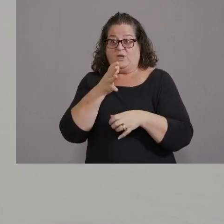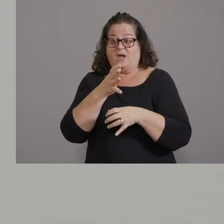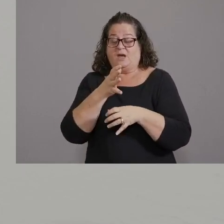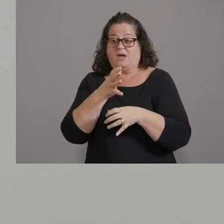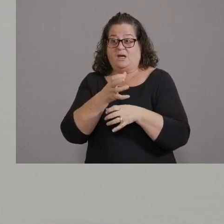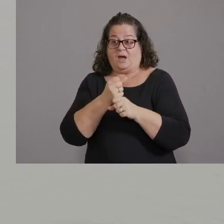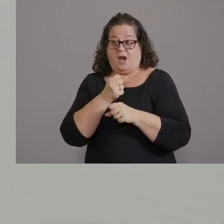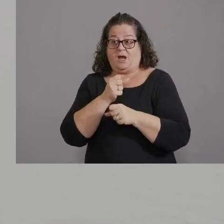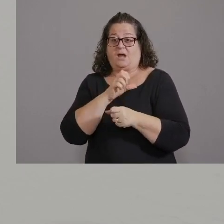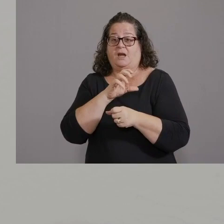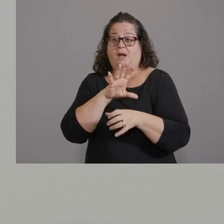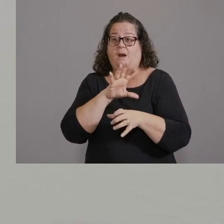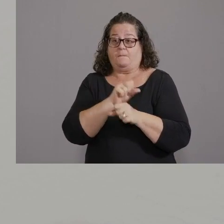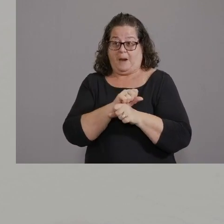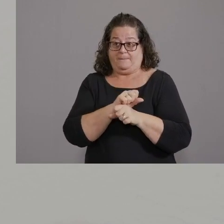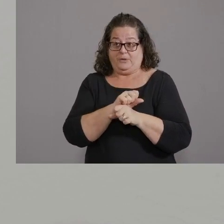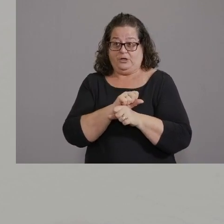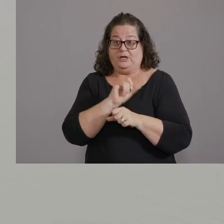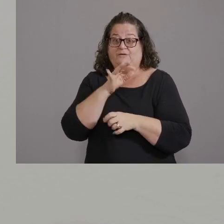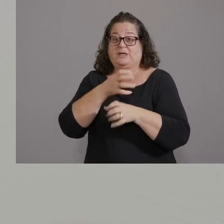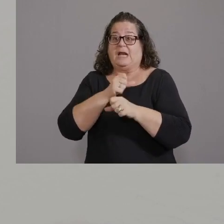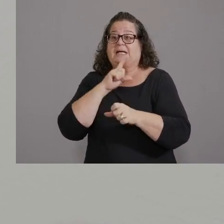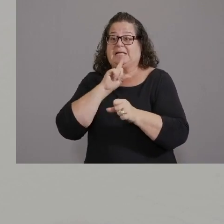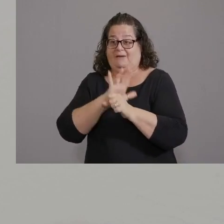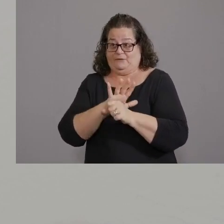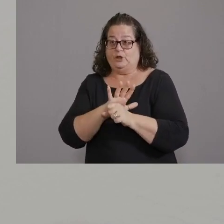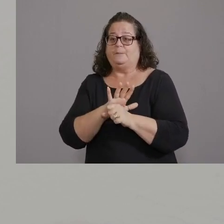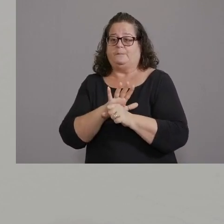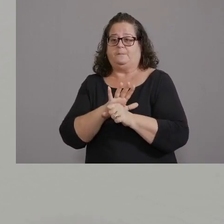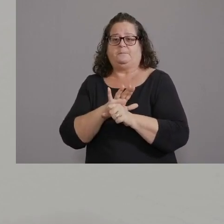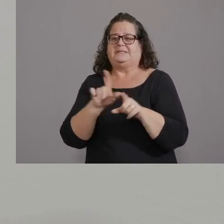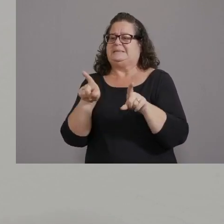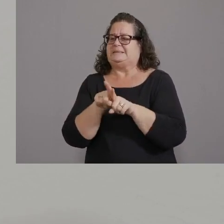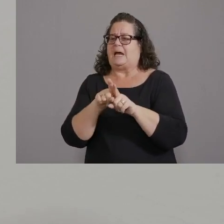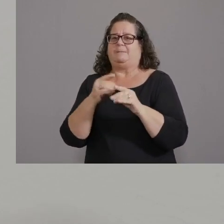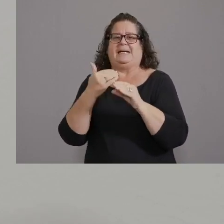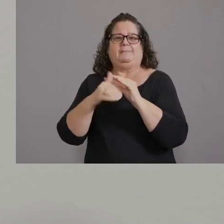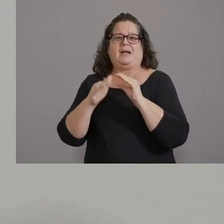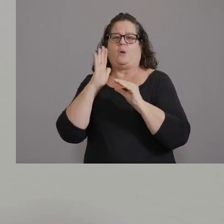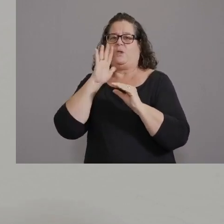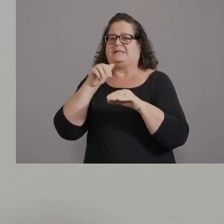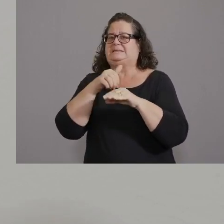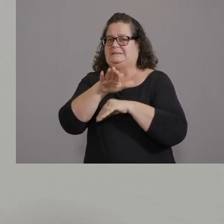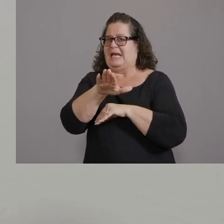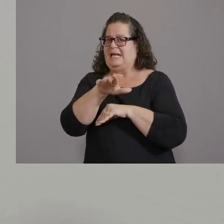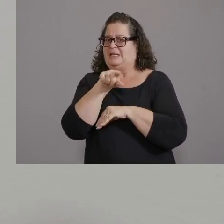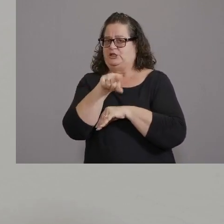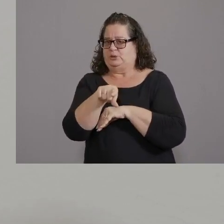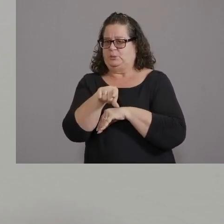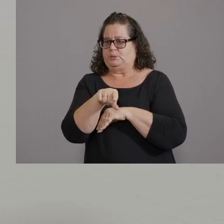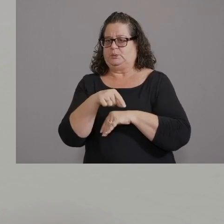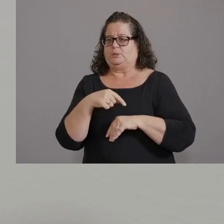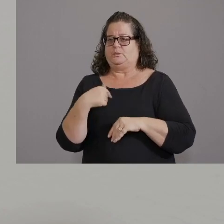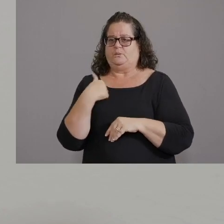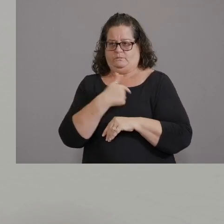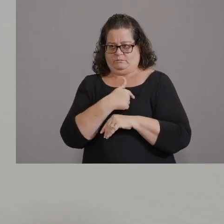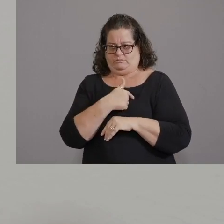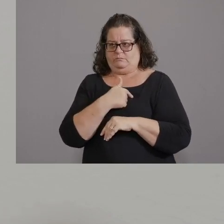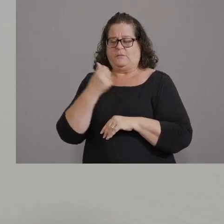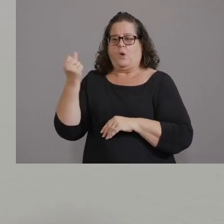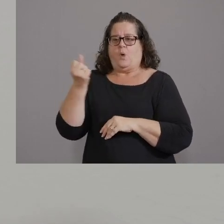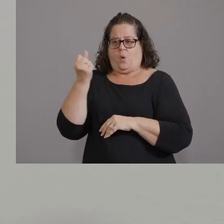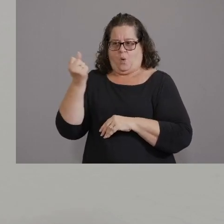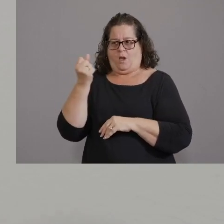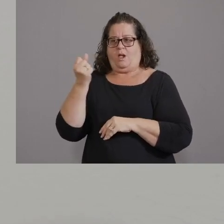inviting those individuals to register for an appointment. We are holding blocks of appointments for those second